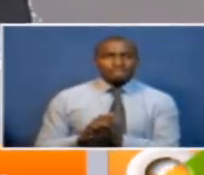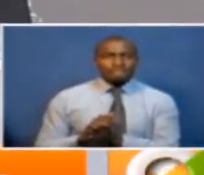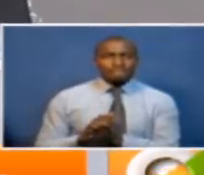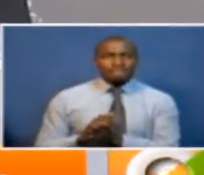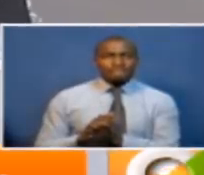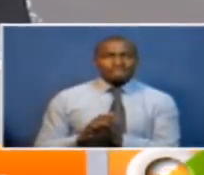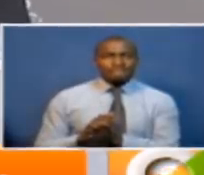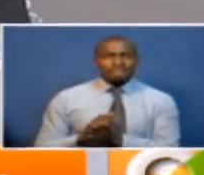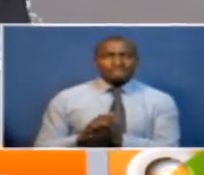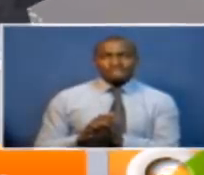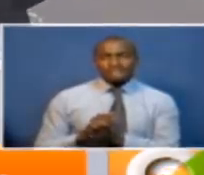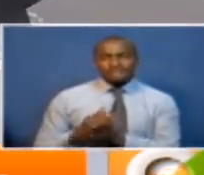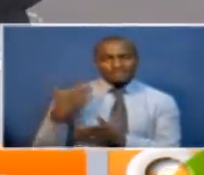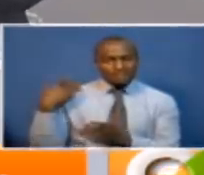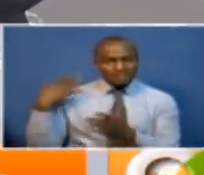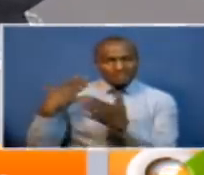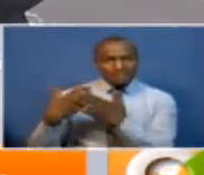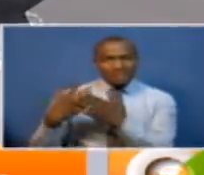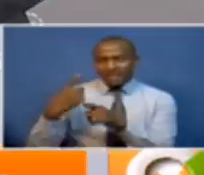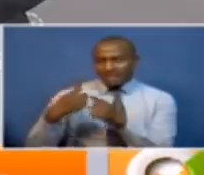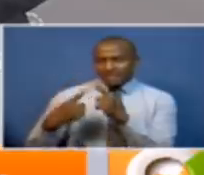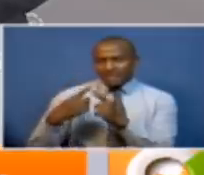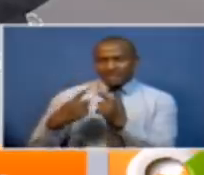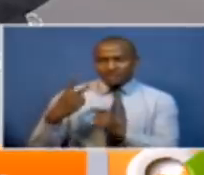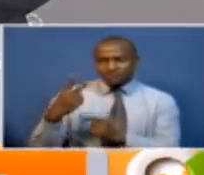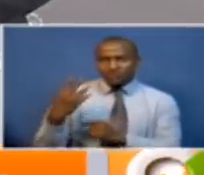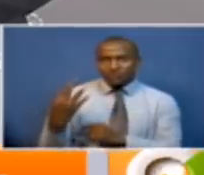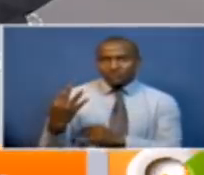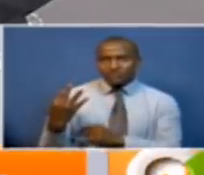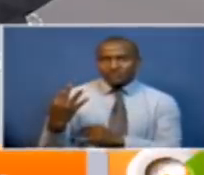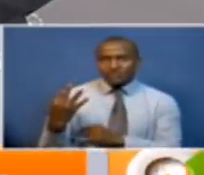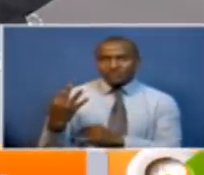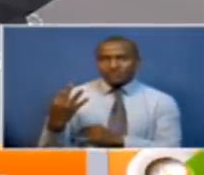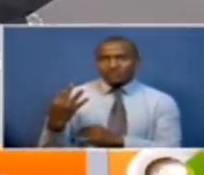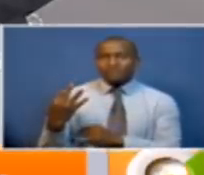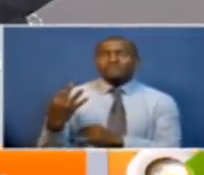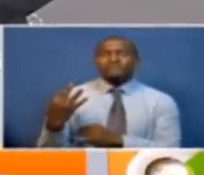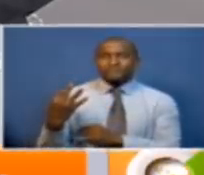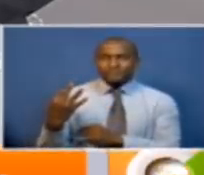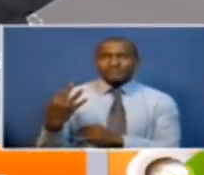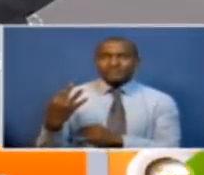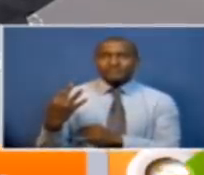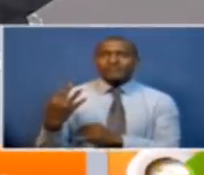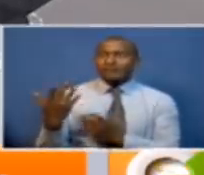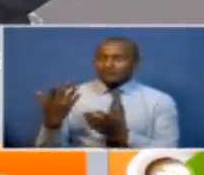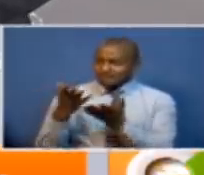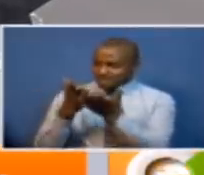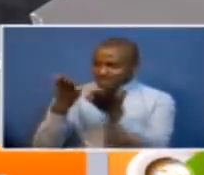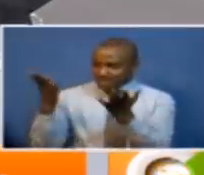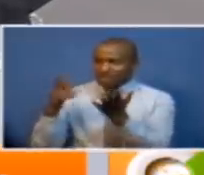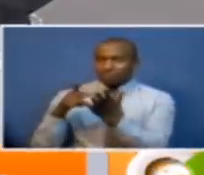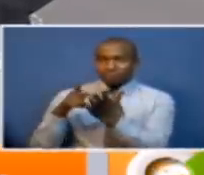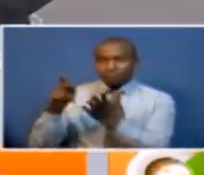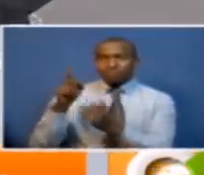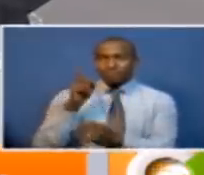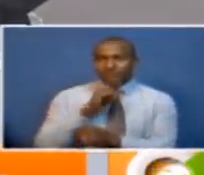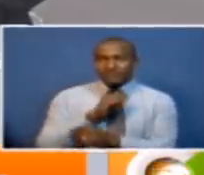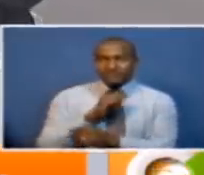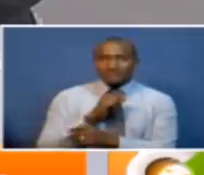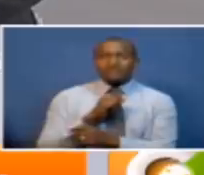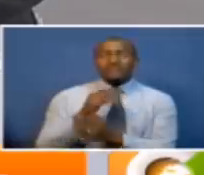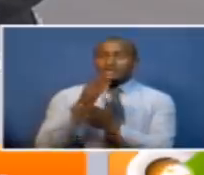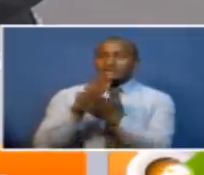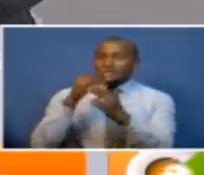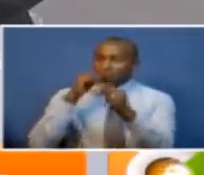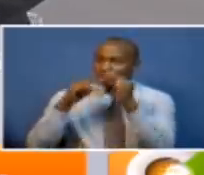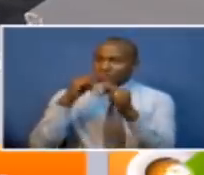in the last 2 or 3 years, slapped damages against golf clubs, against some hotels